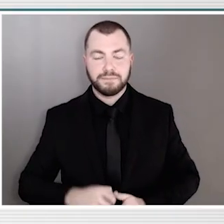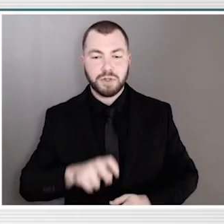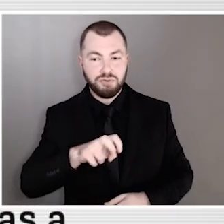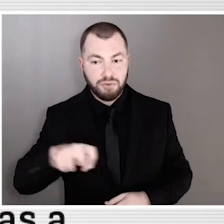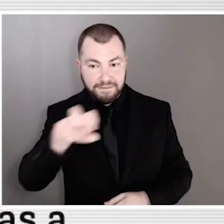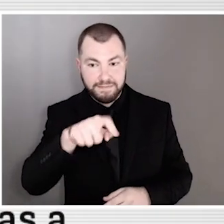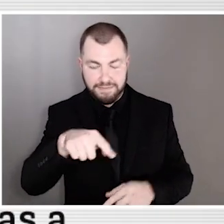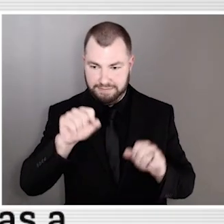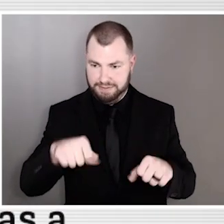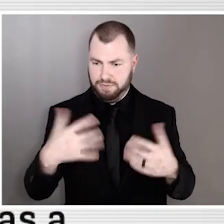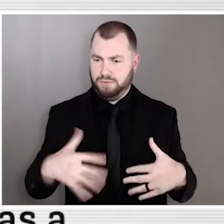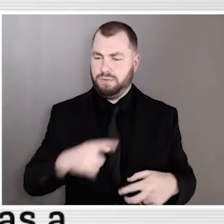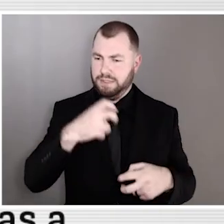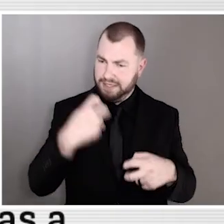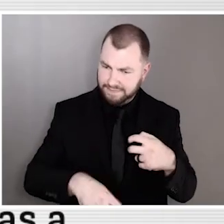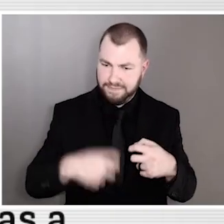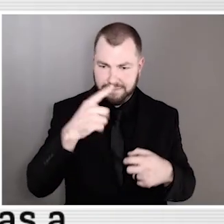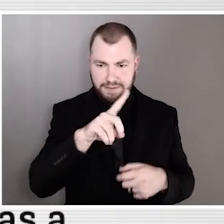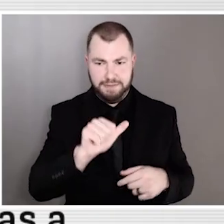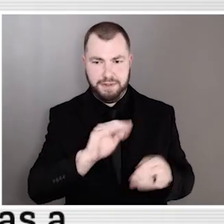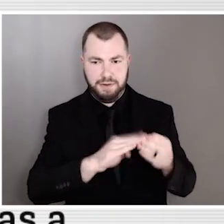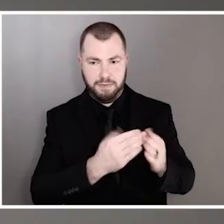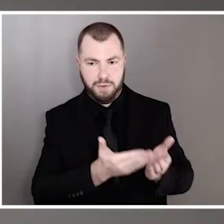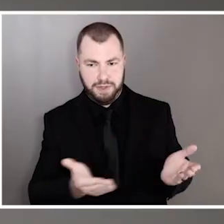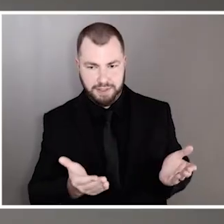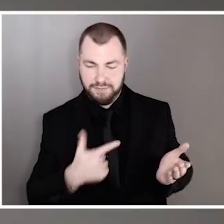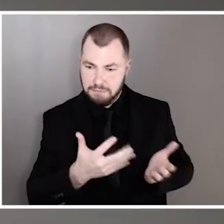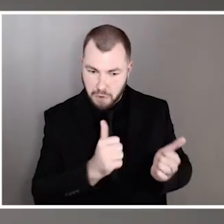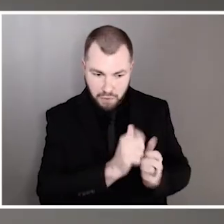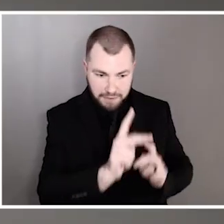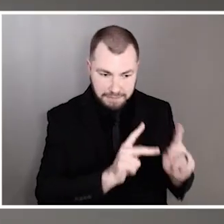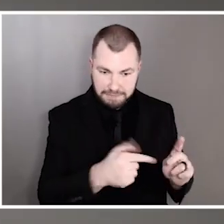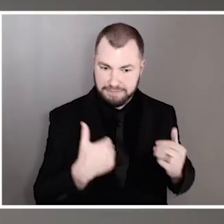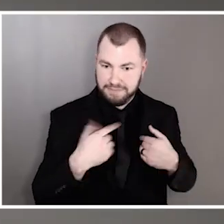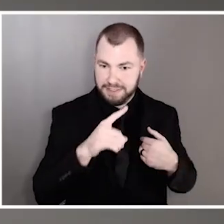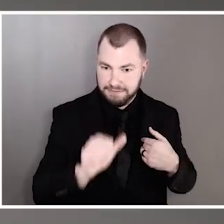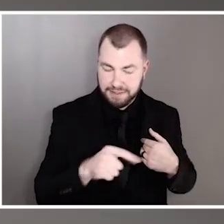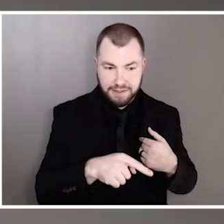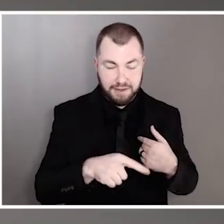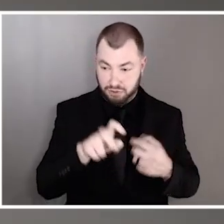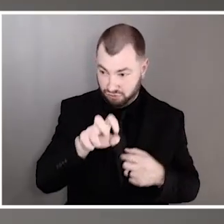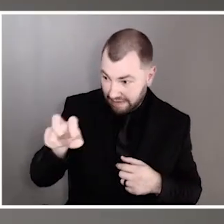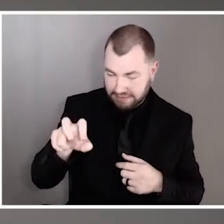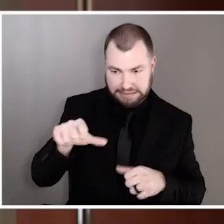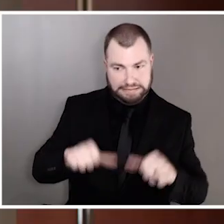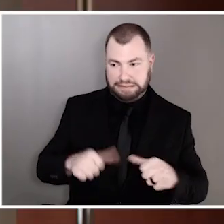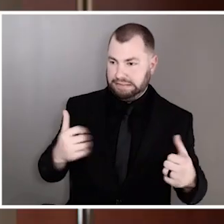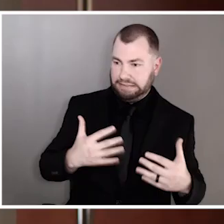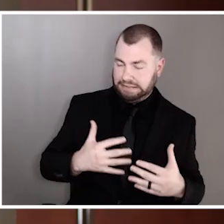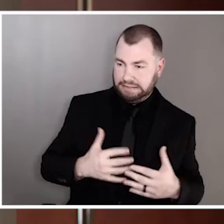Travel can be extremely difficult for the disability community. I've spoken to people with disabilities who are afraid to